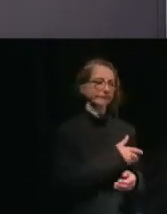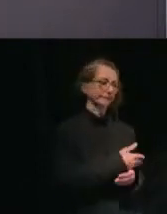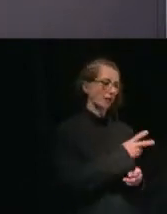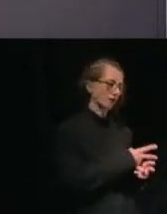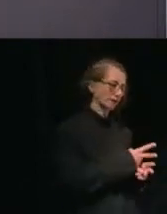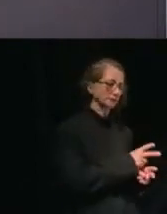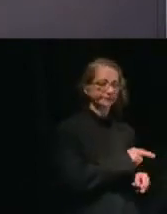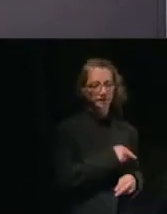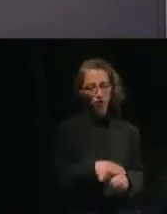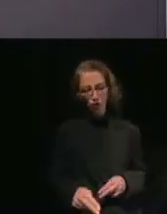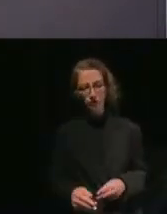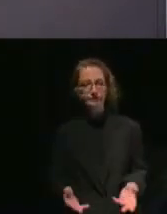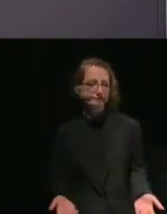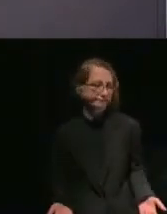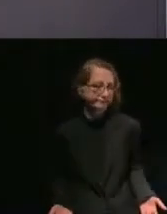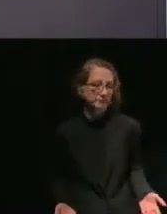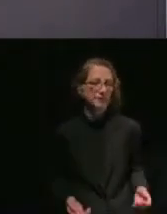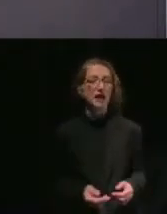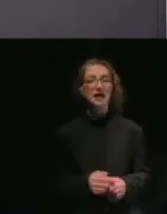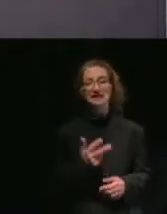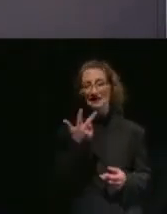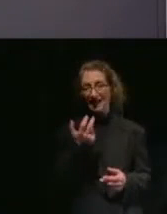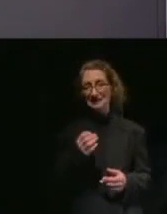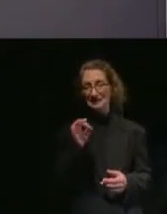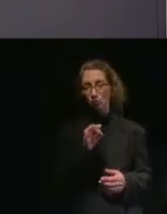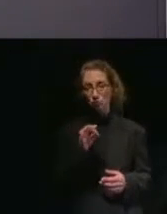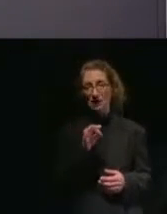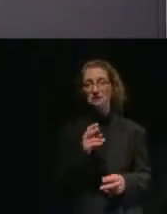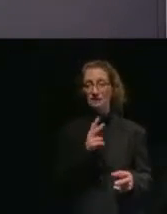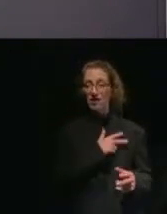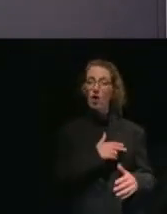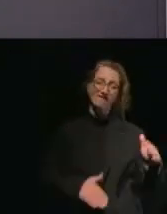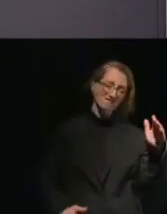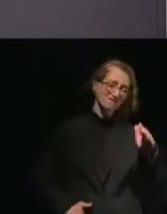30% of the respondents, we have complete data from.